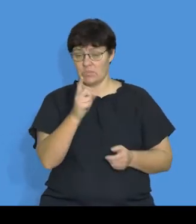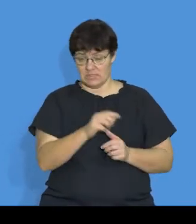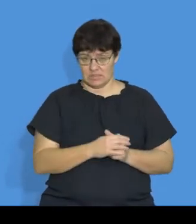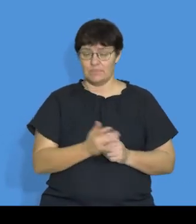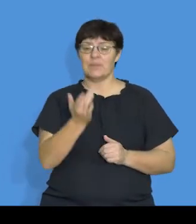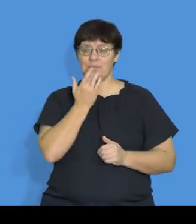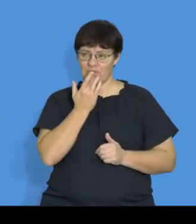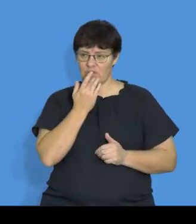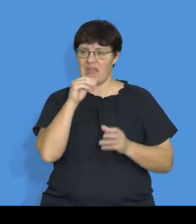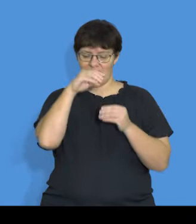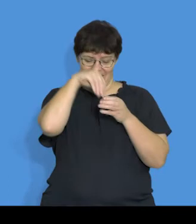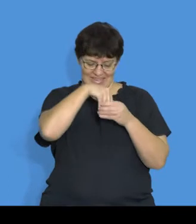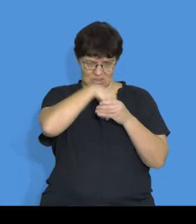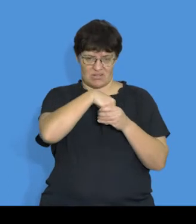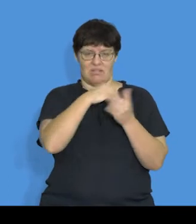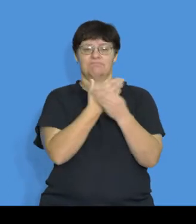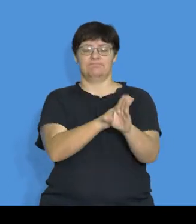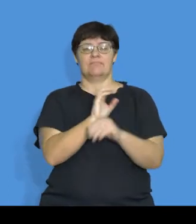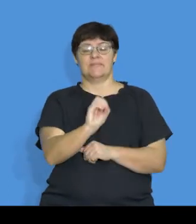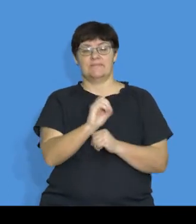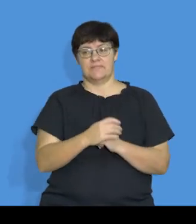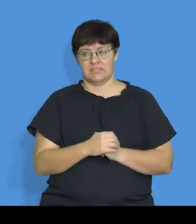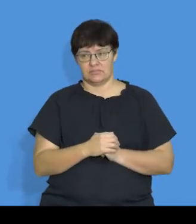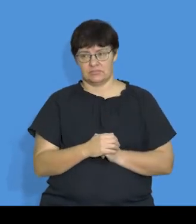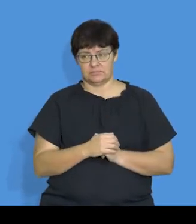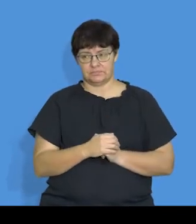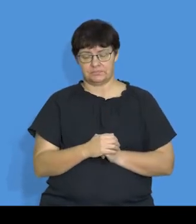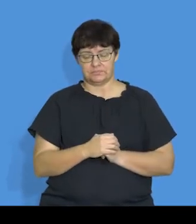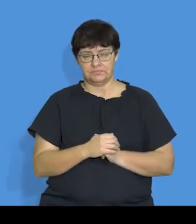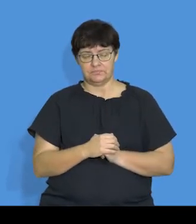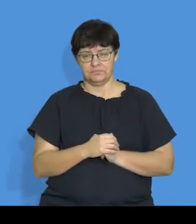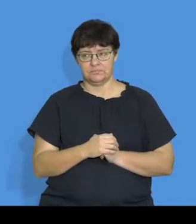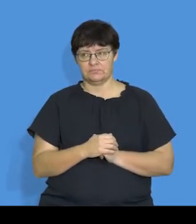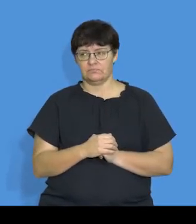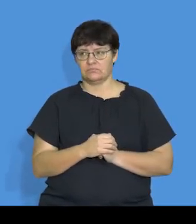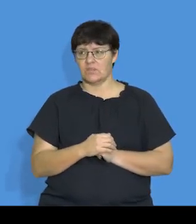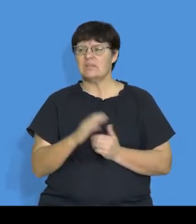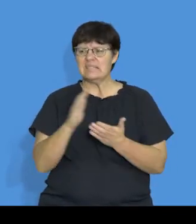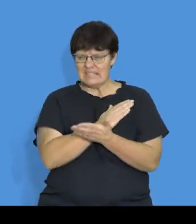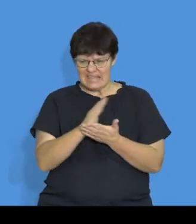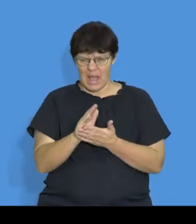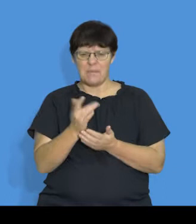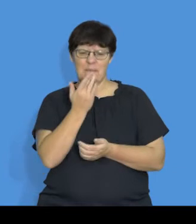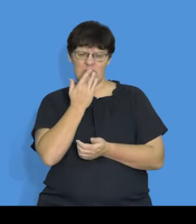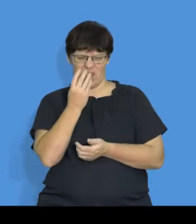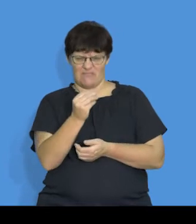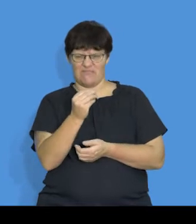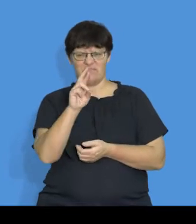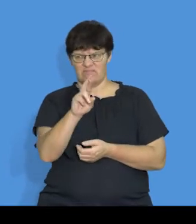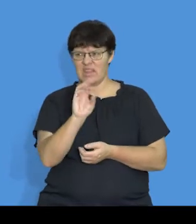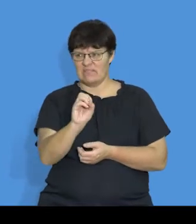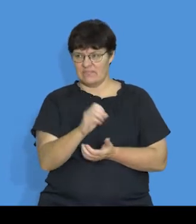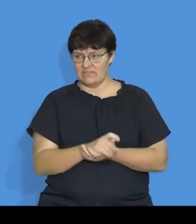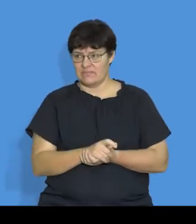has some internal resistance. So this is something. Now, there is some internal resistance in the battery. As you can see,